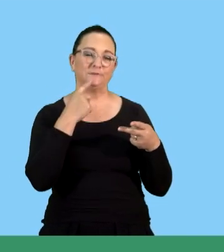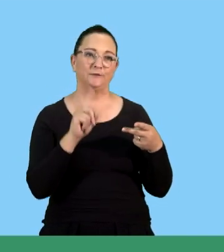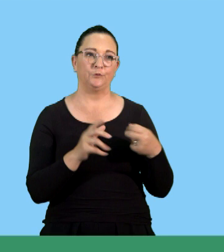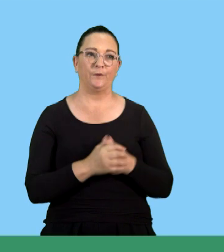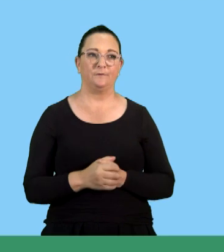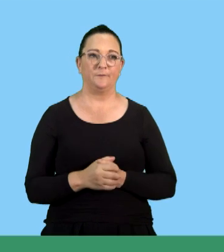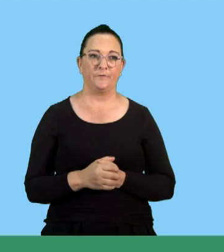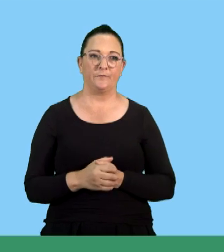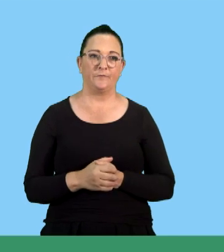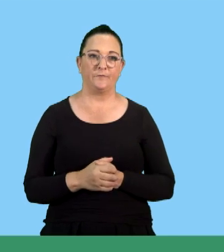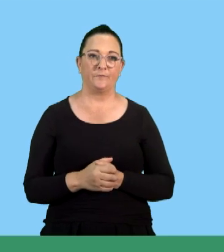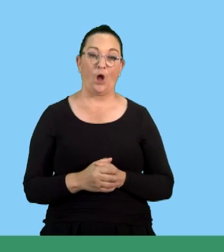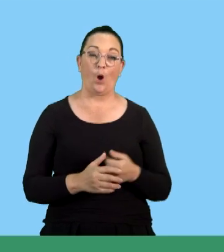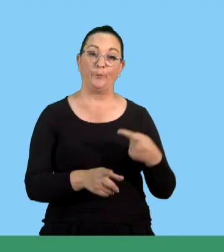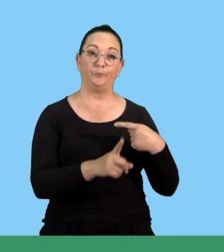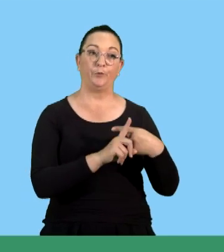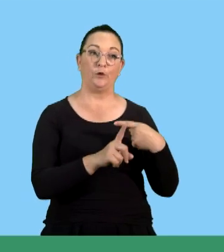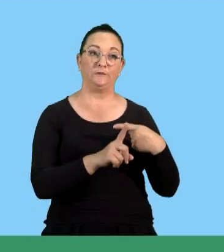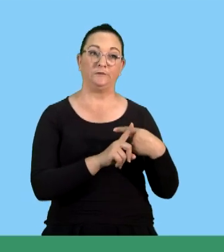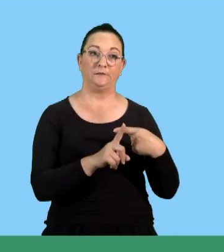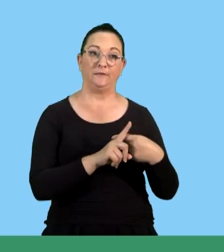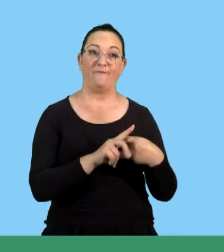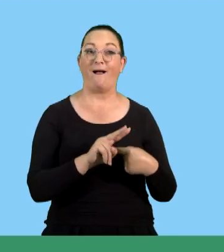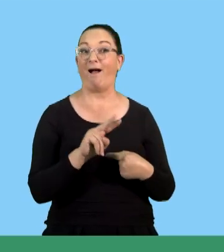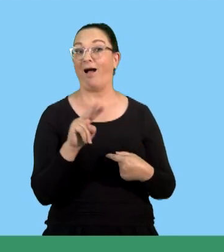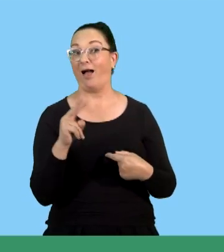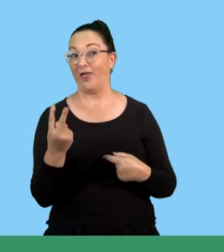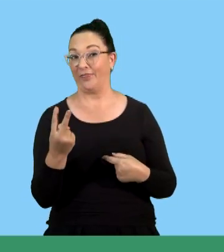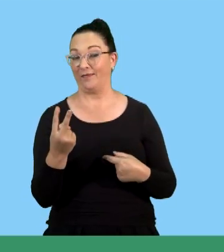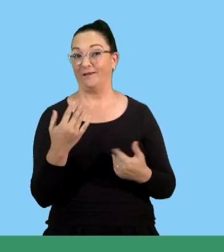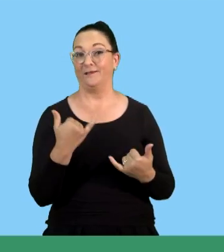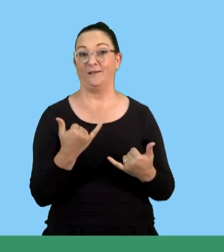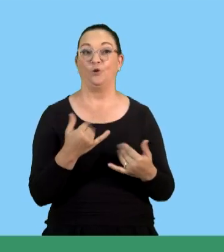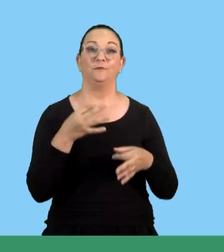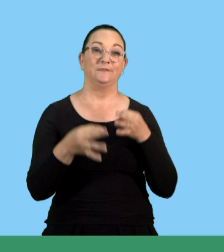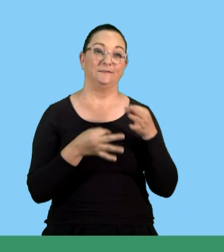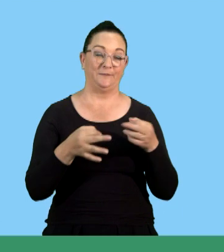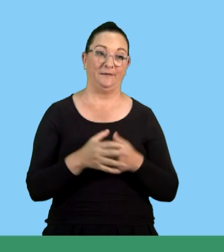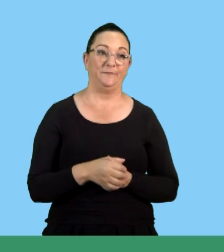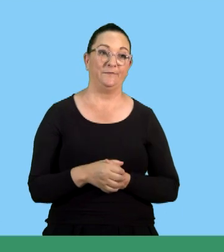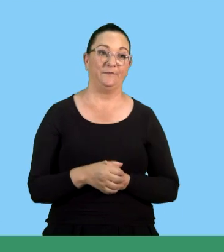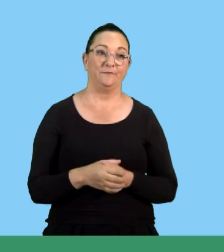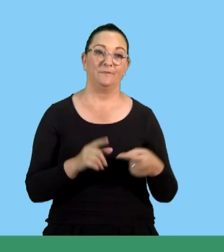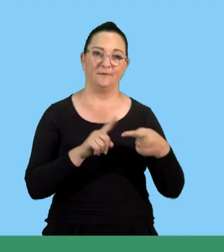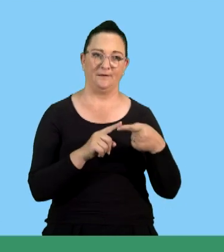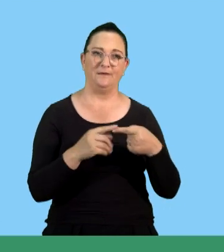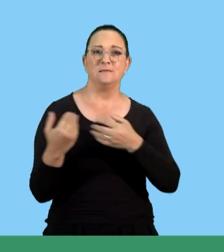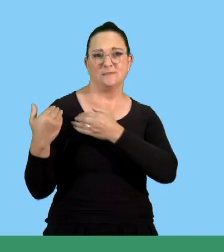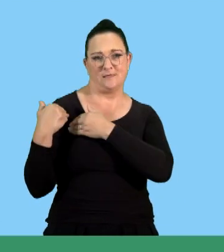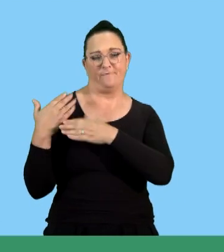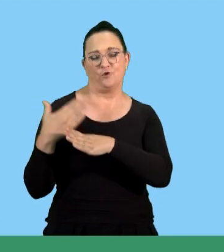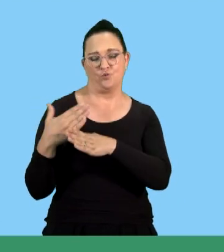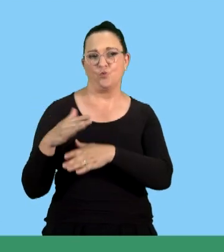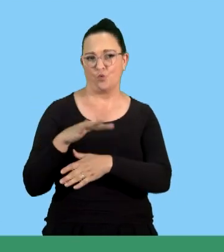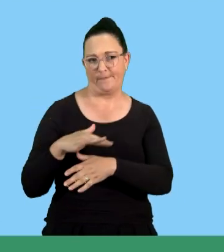says, explain other positive impacts of the act identified in A. So it promotes